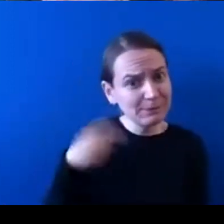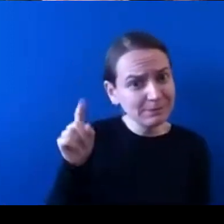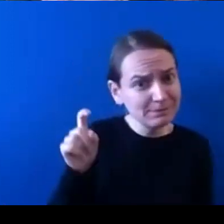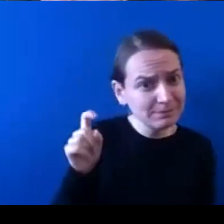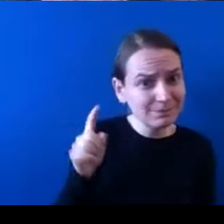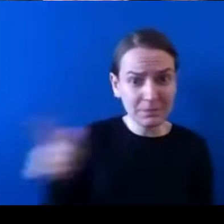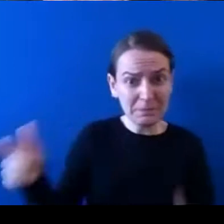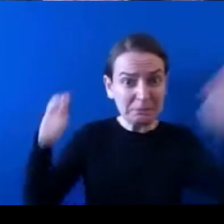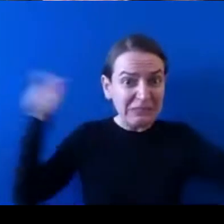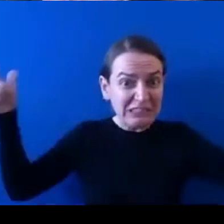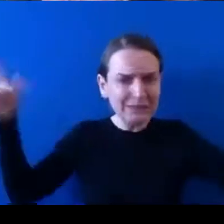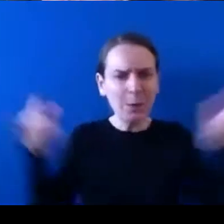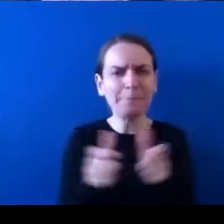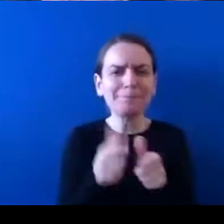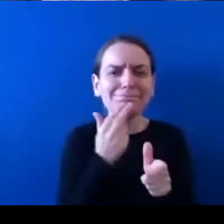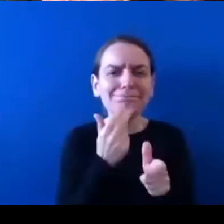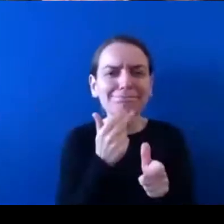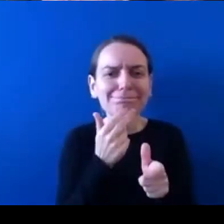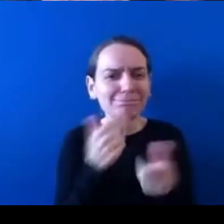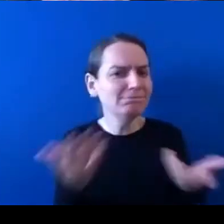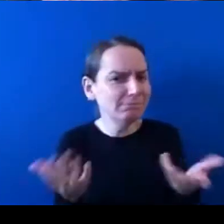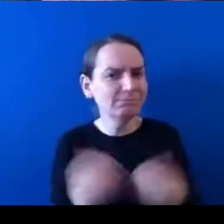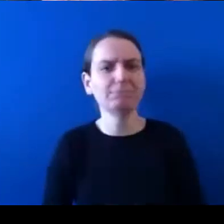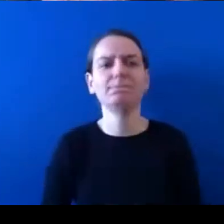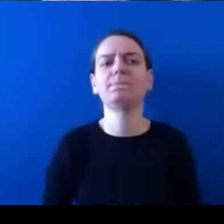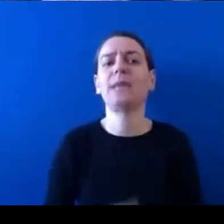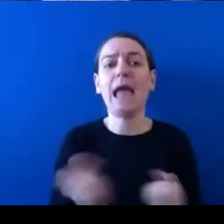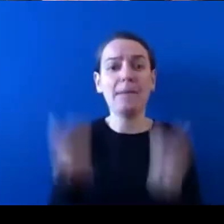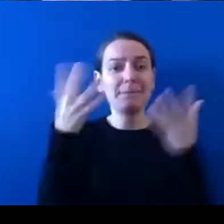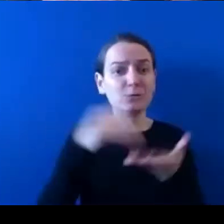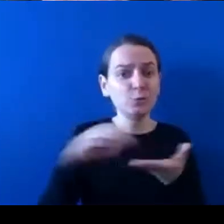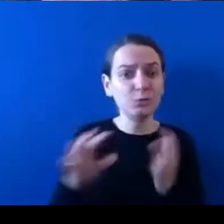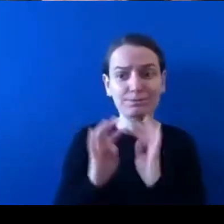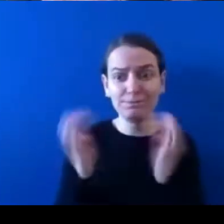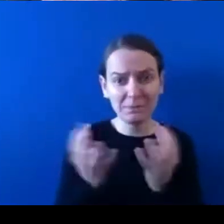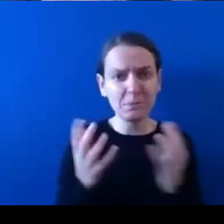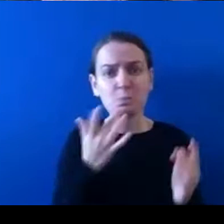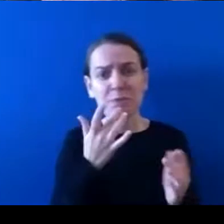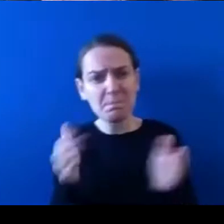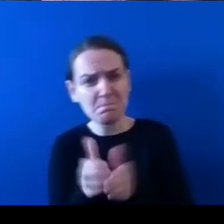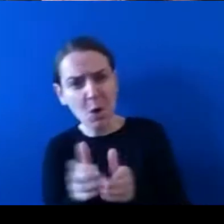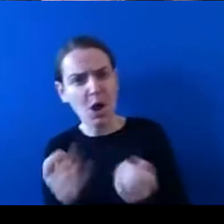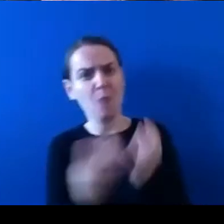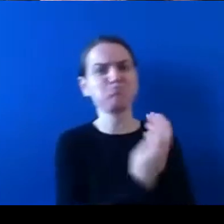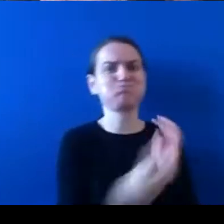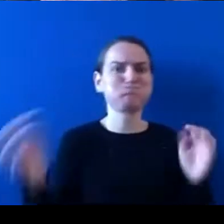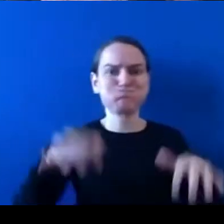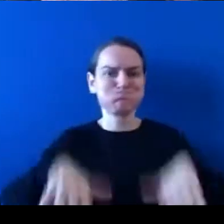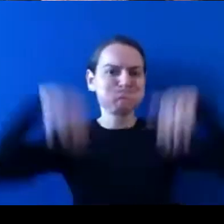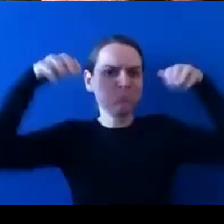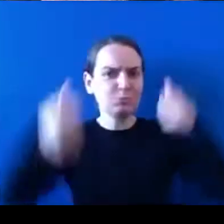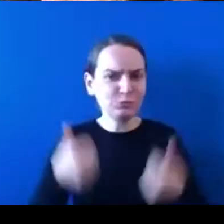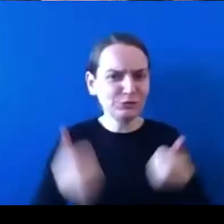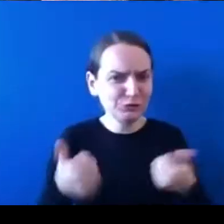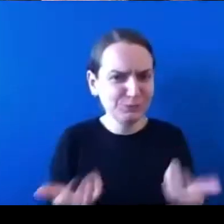options. For the size, you may want a small college, or you may want an extremely large college.